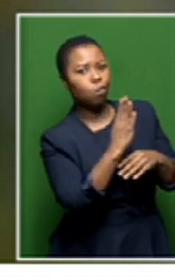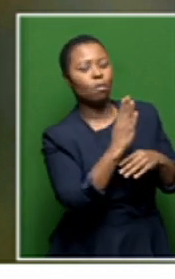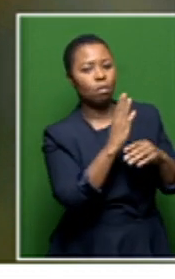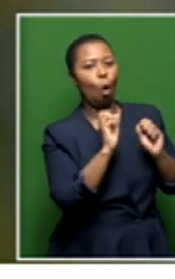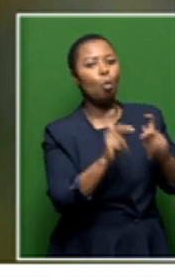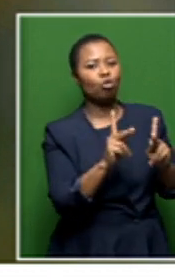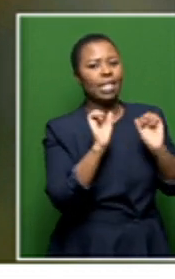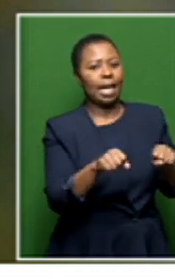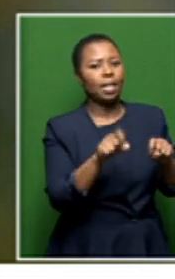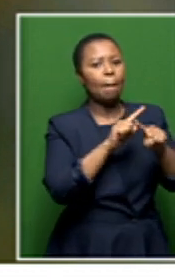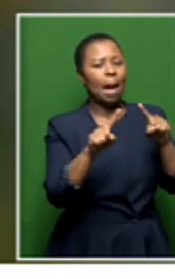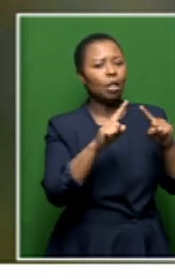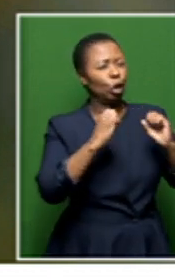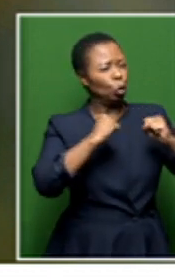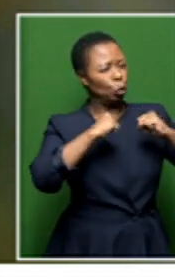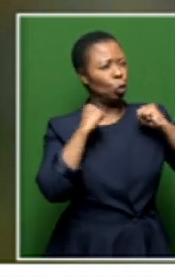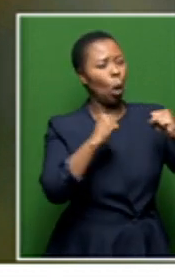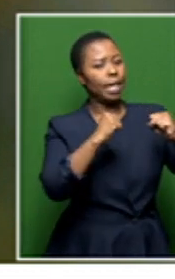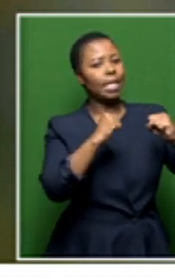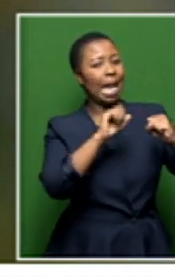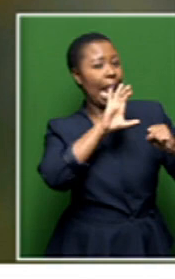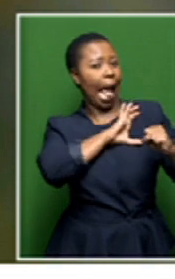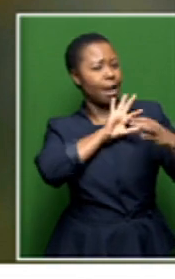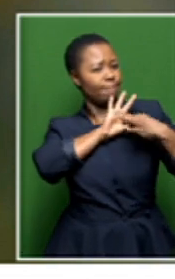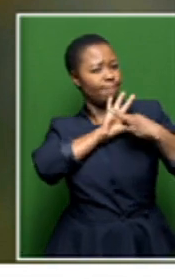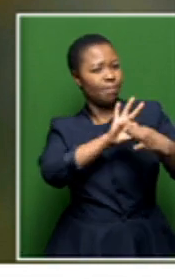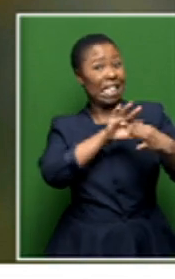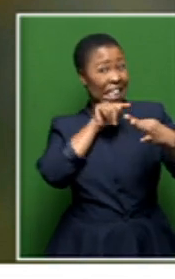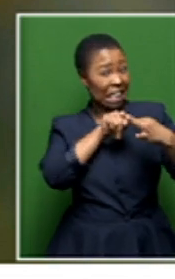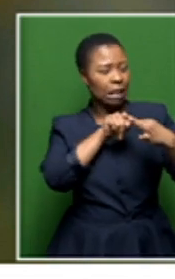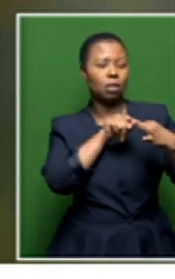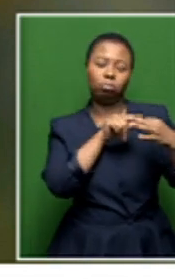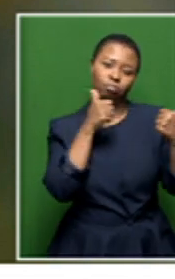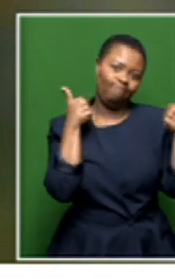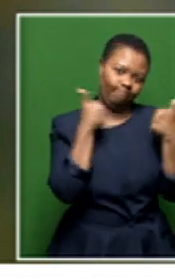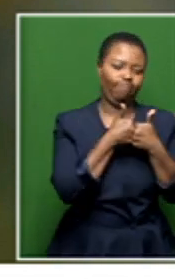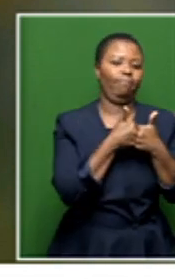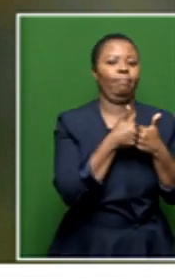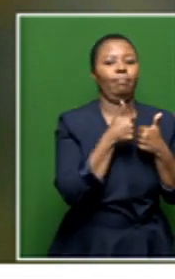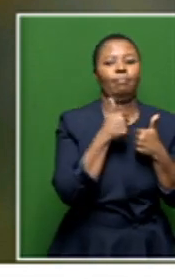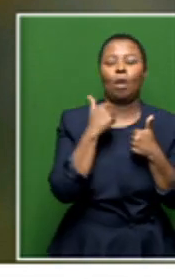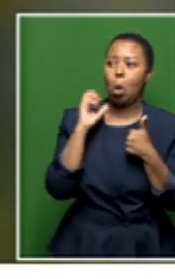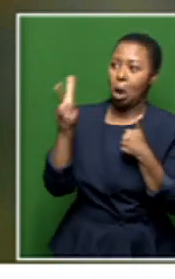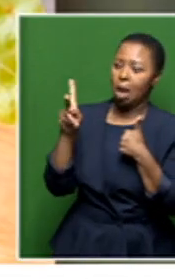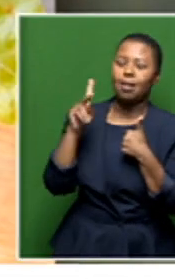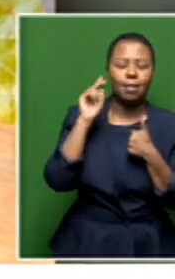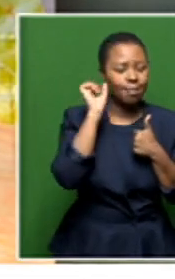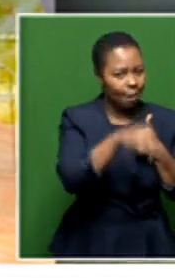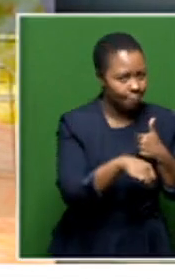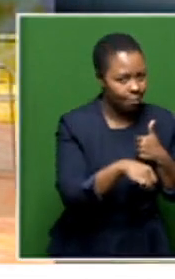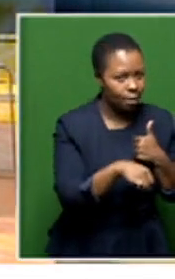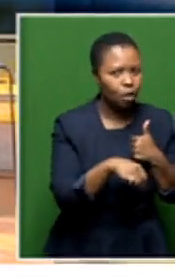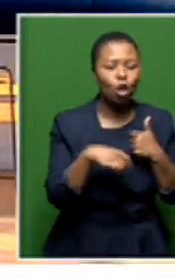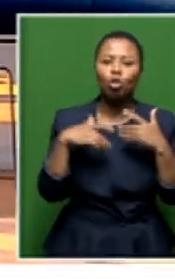a solid, consistent clientele is one of the challenges. Oh, okay. Yes. And what is it that